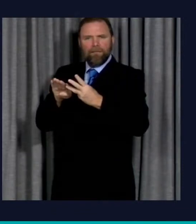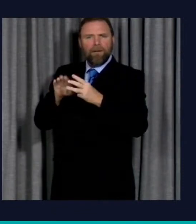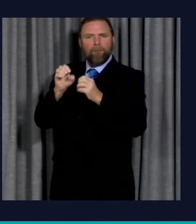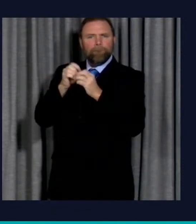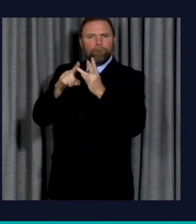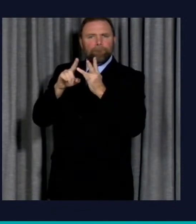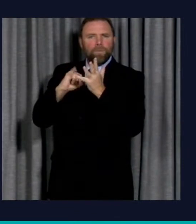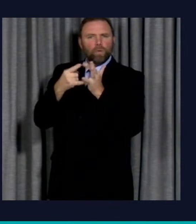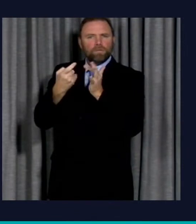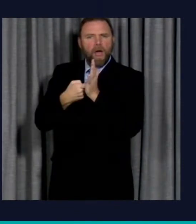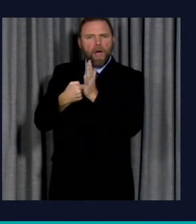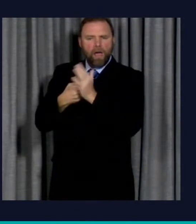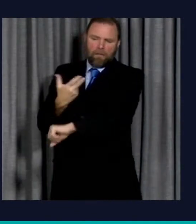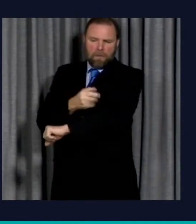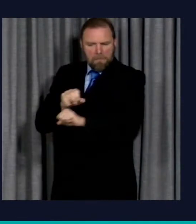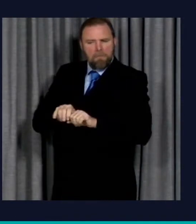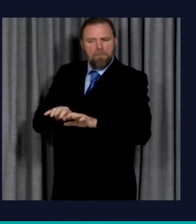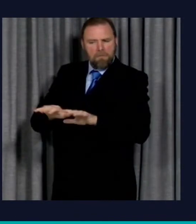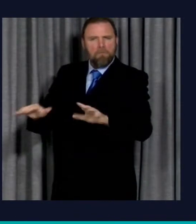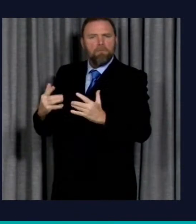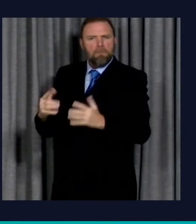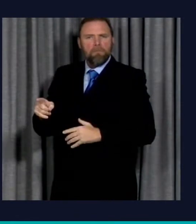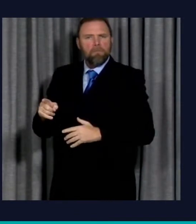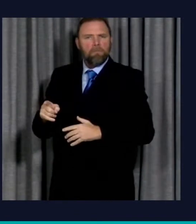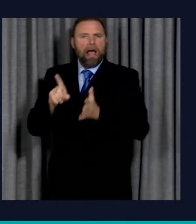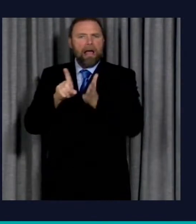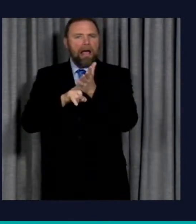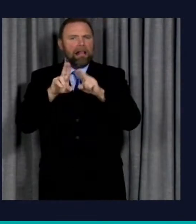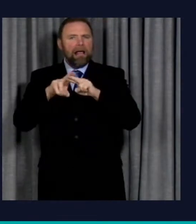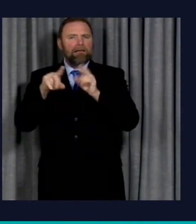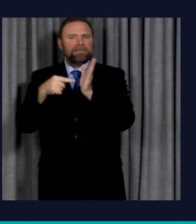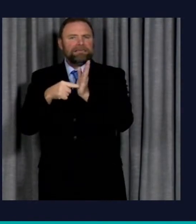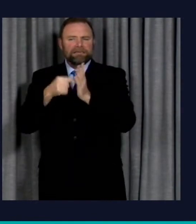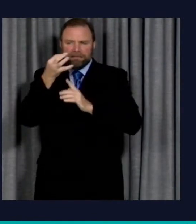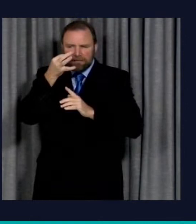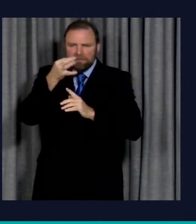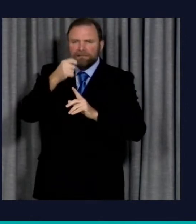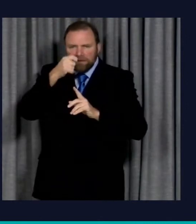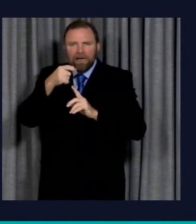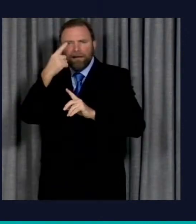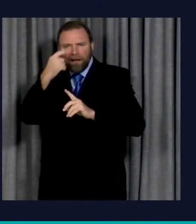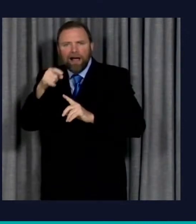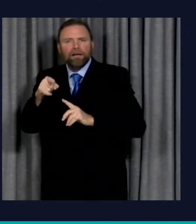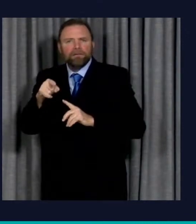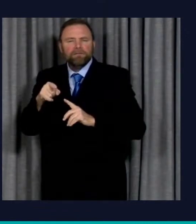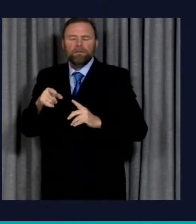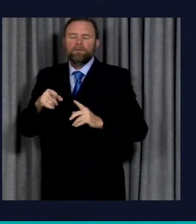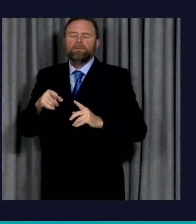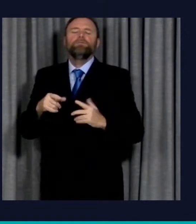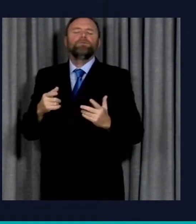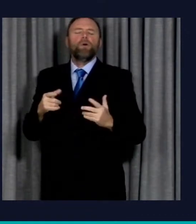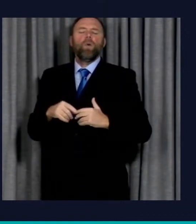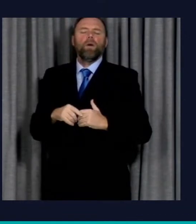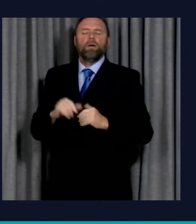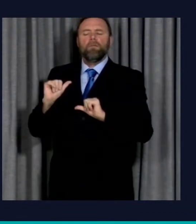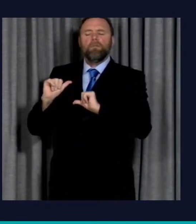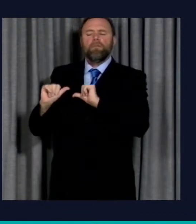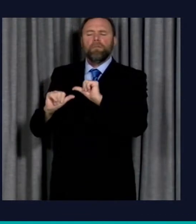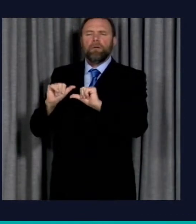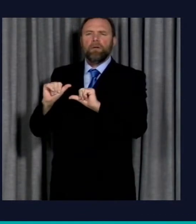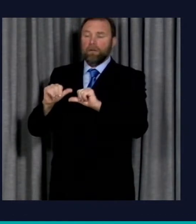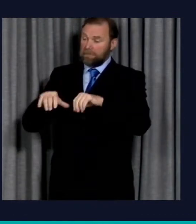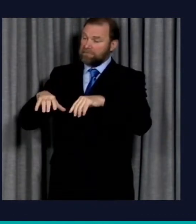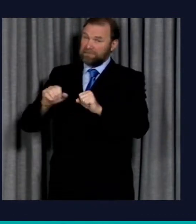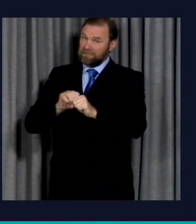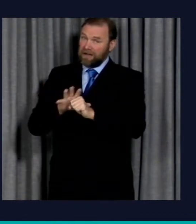rapidly, and lateral flow tests are easily available. And nearly 2 years since the